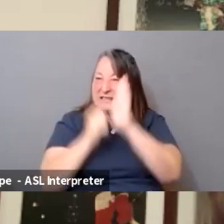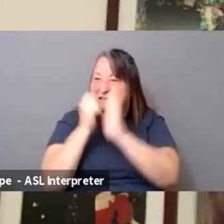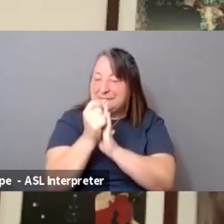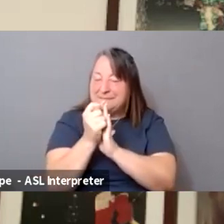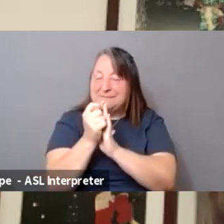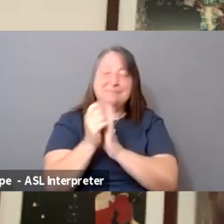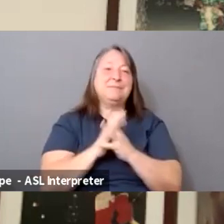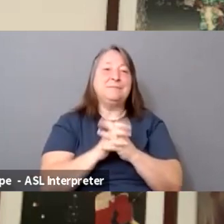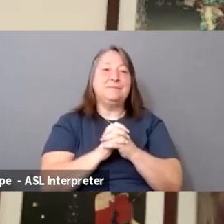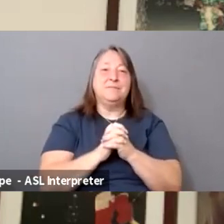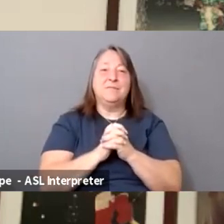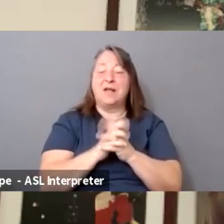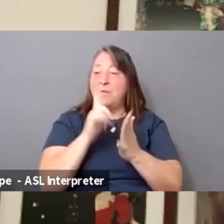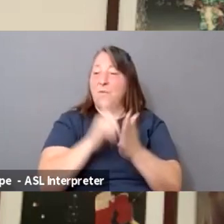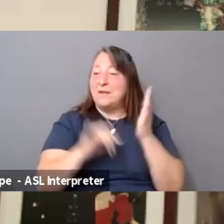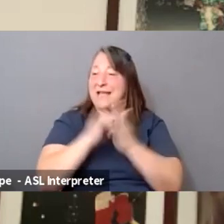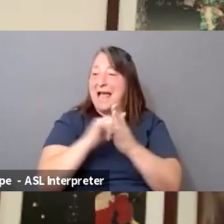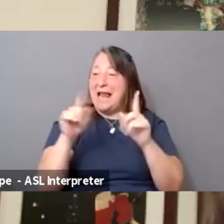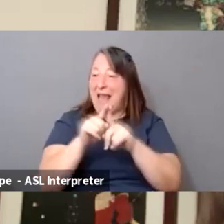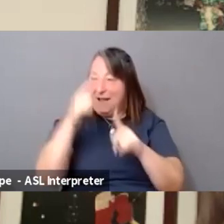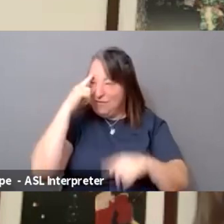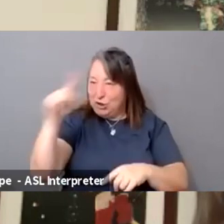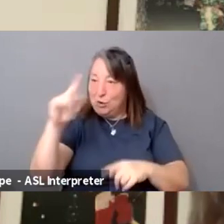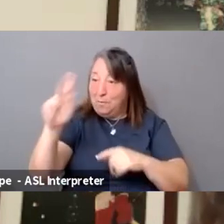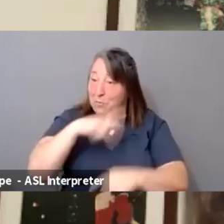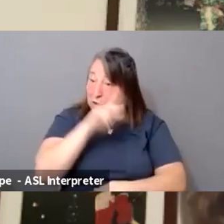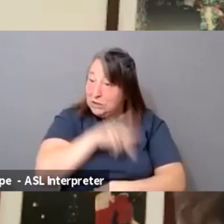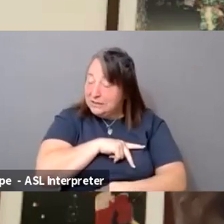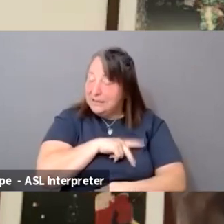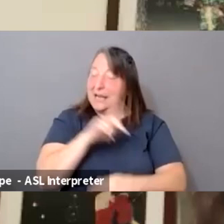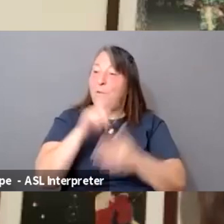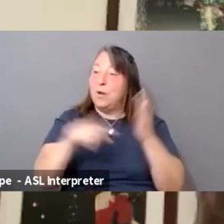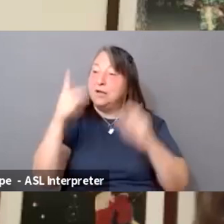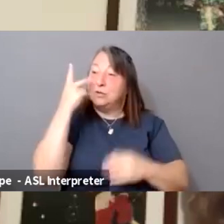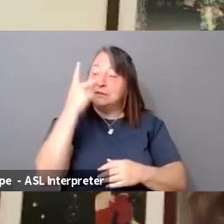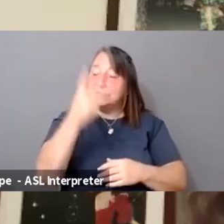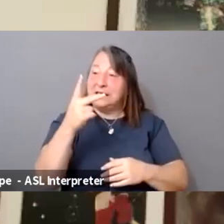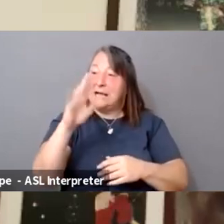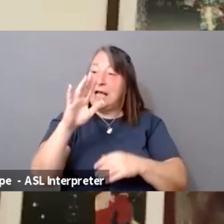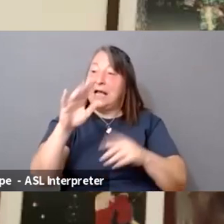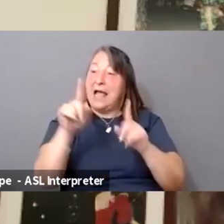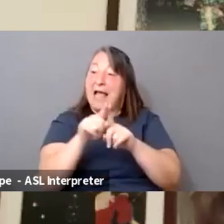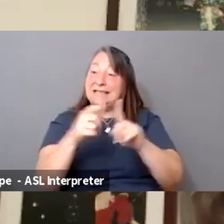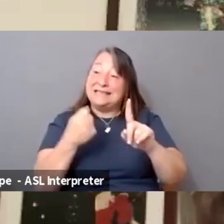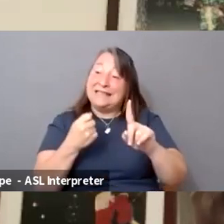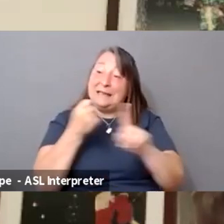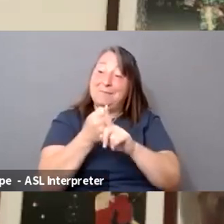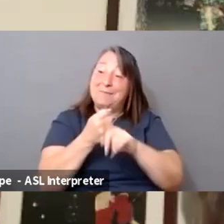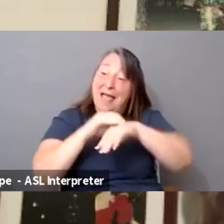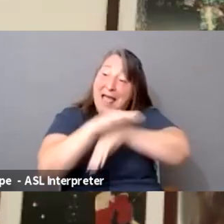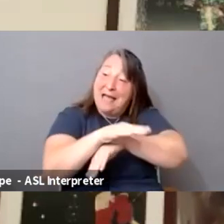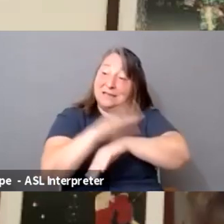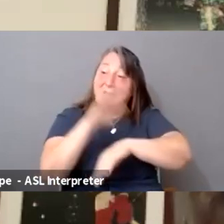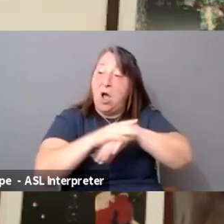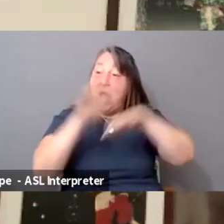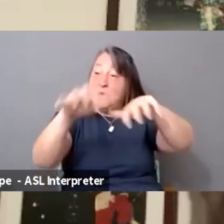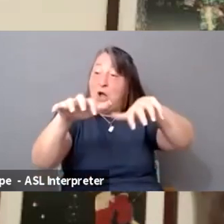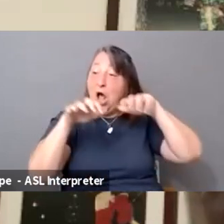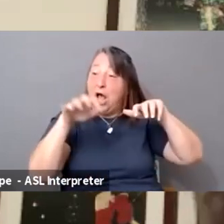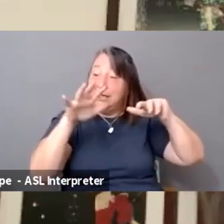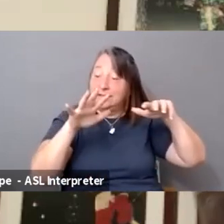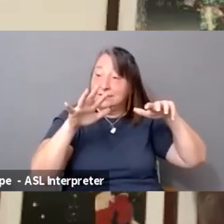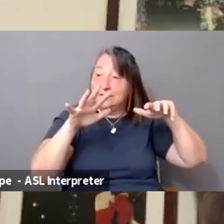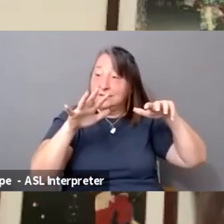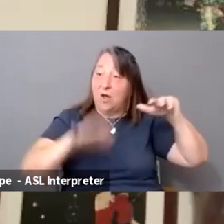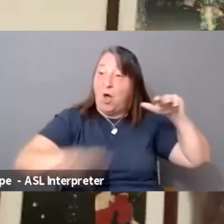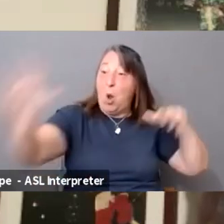and personally, and then also what you have seen in terms of the impact on audiences